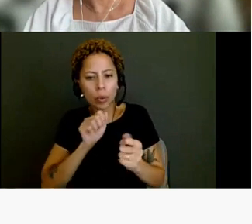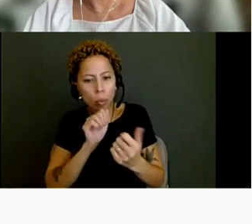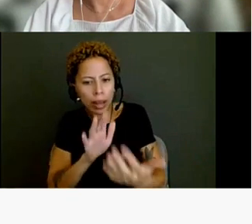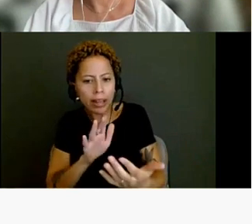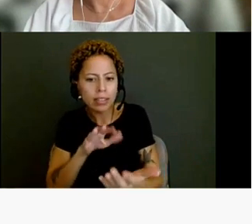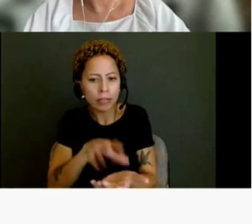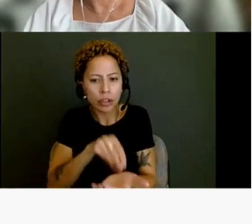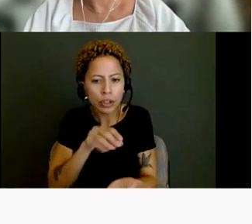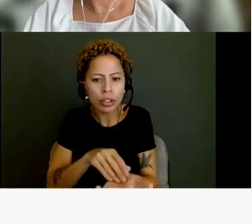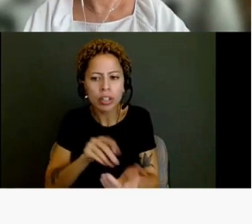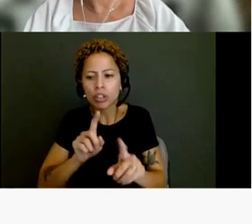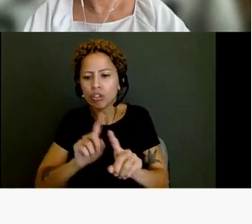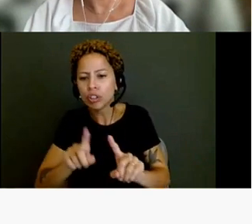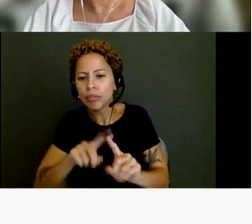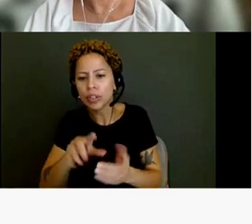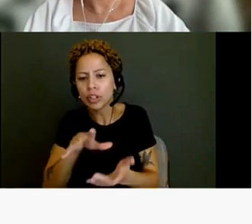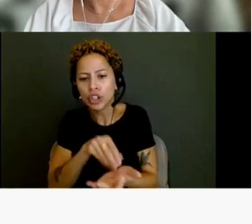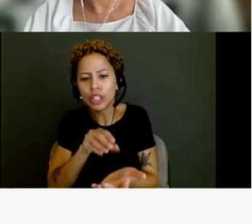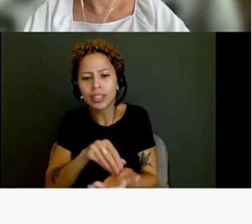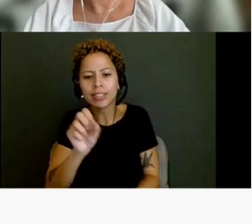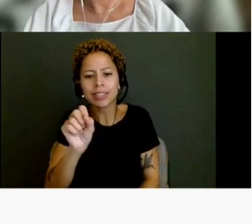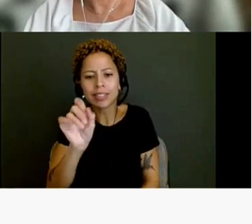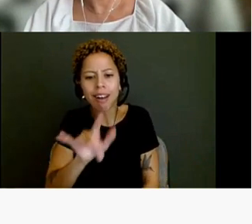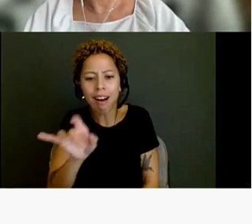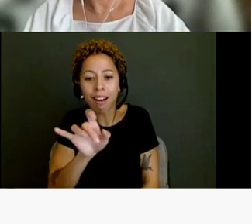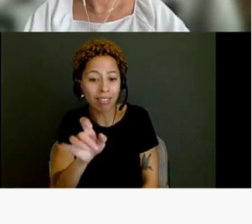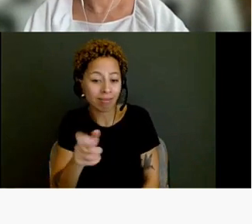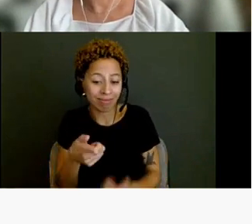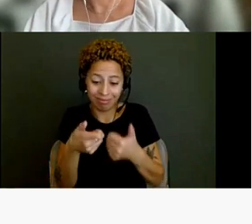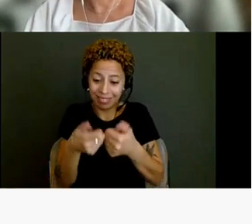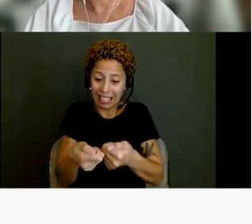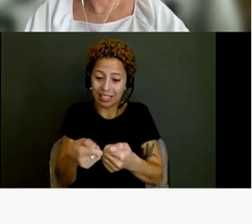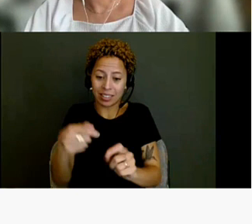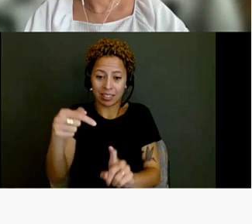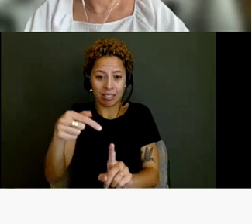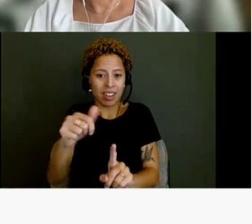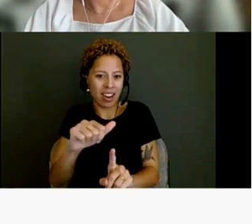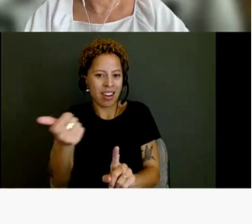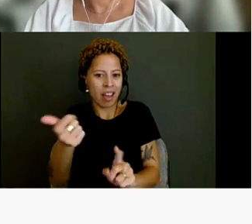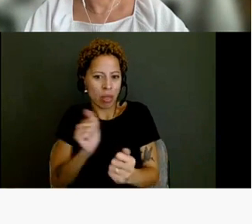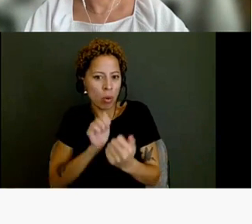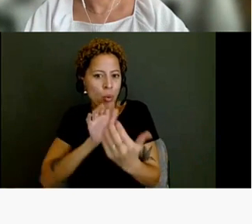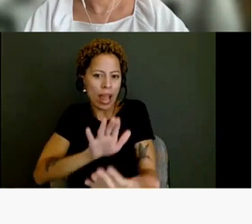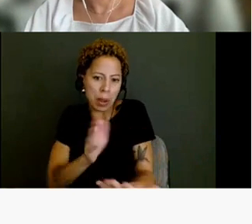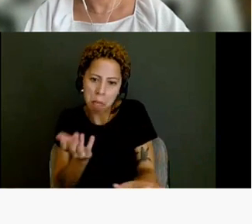styles. And so texting is just one more way that possibly will,